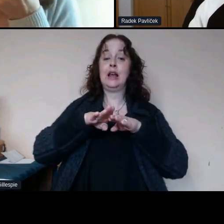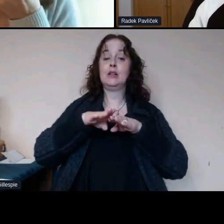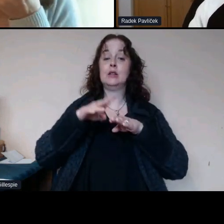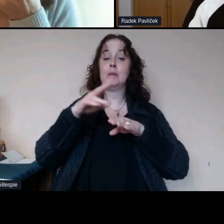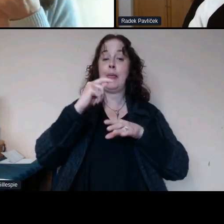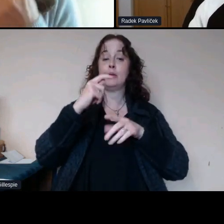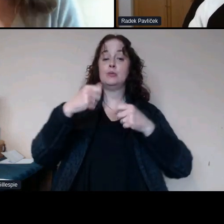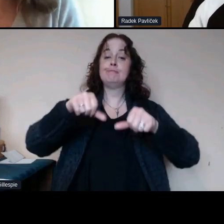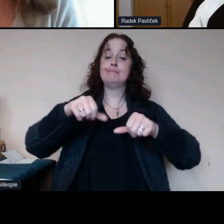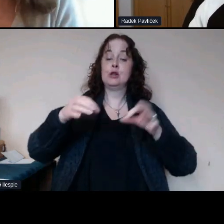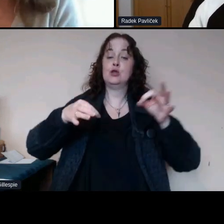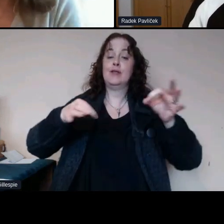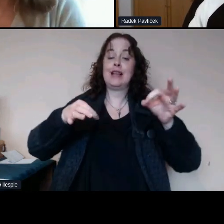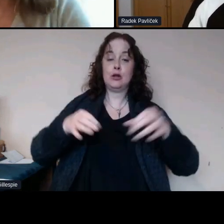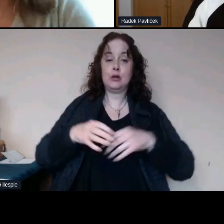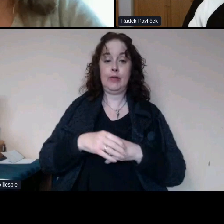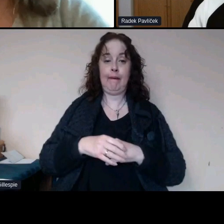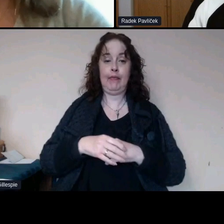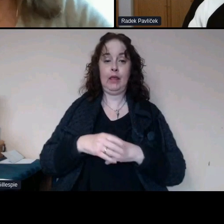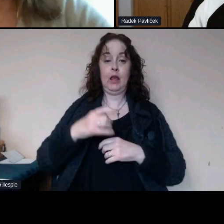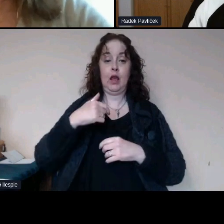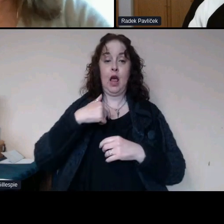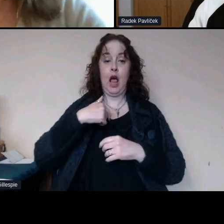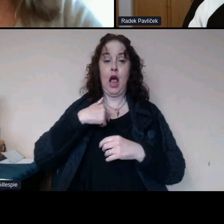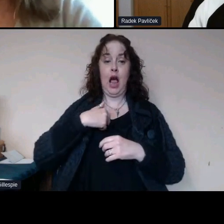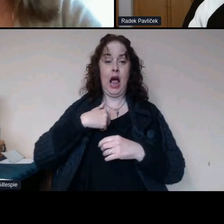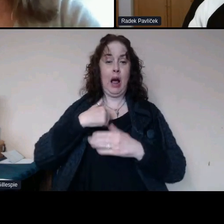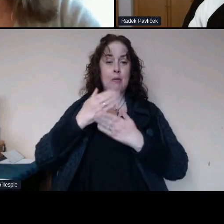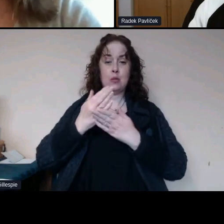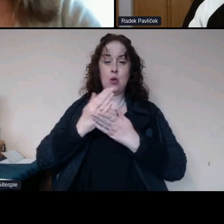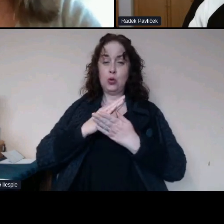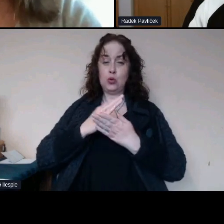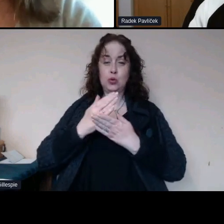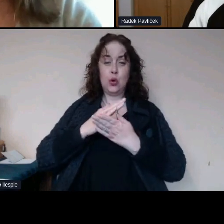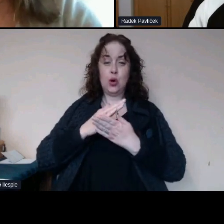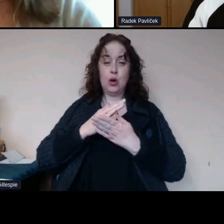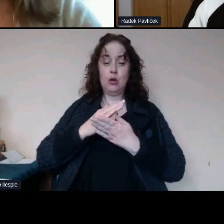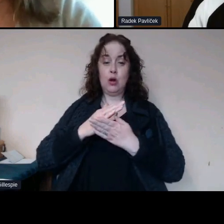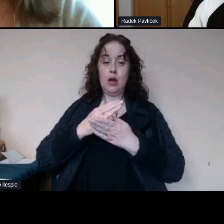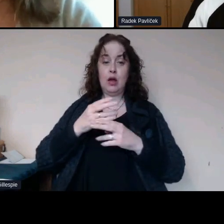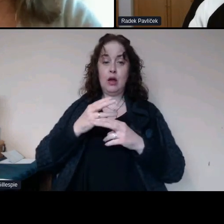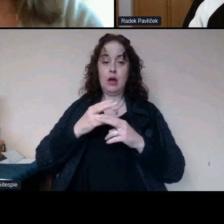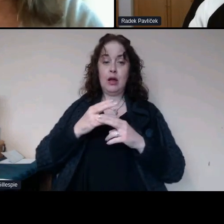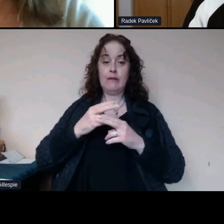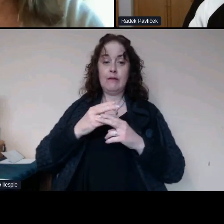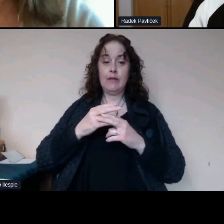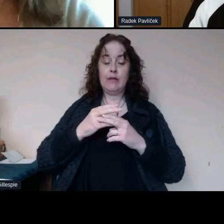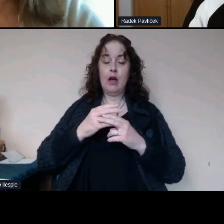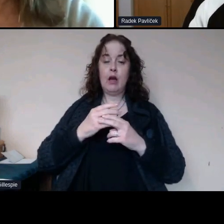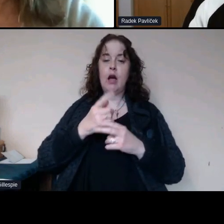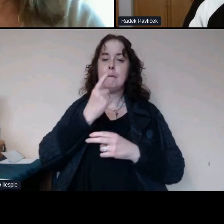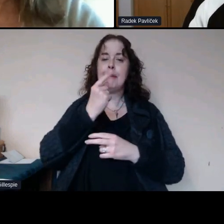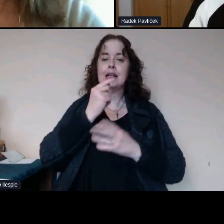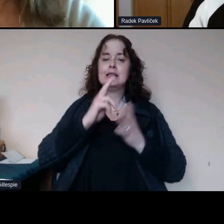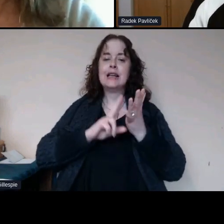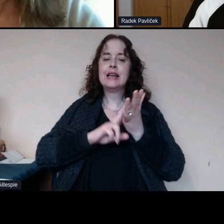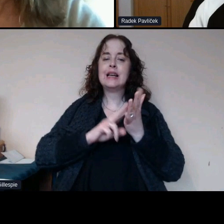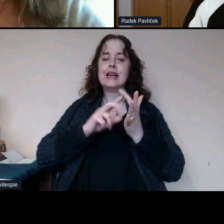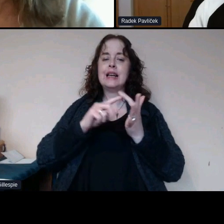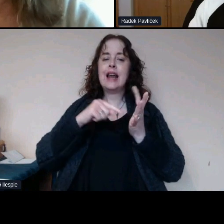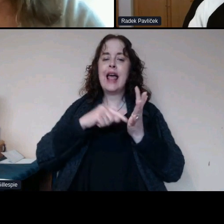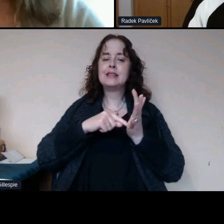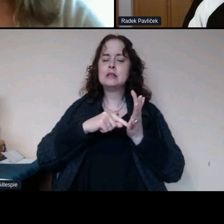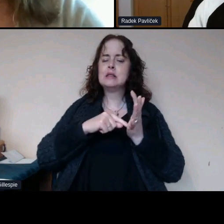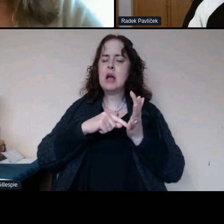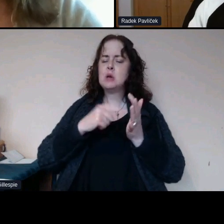And I am actually not sure if AbilityNet is providing prep courses. I do not think so, but